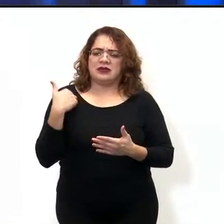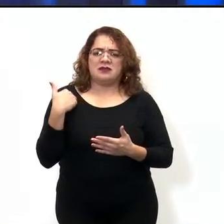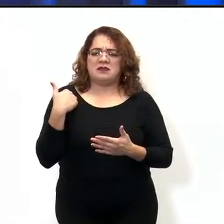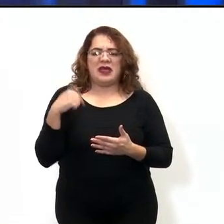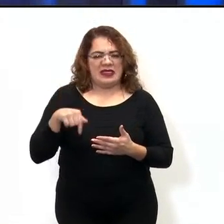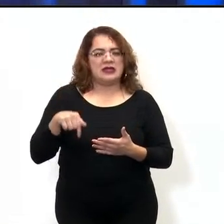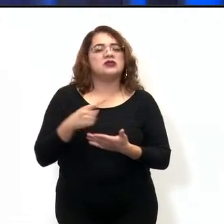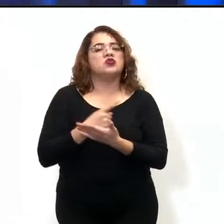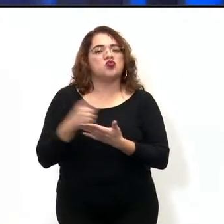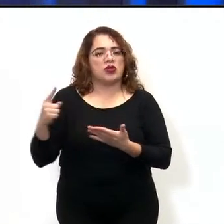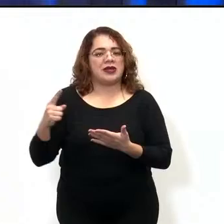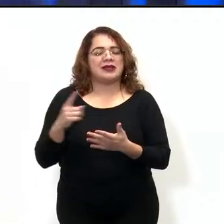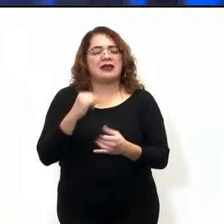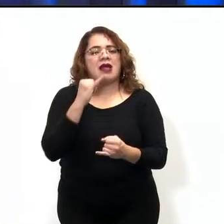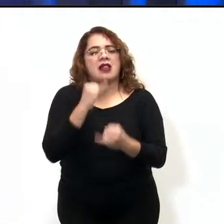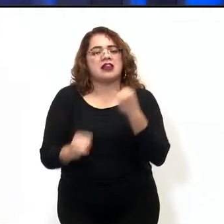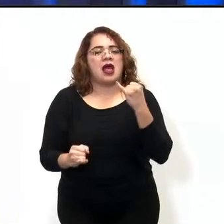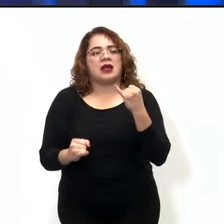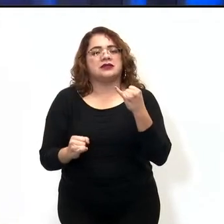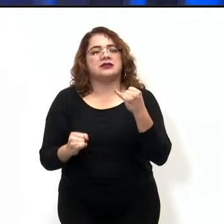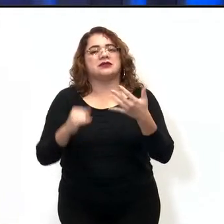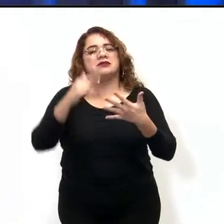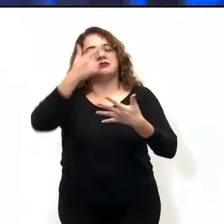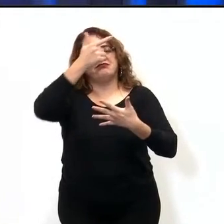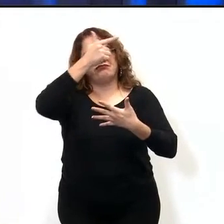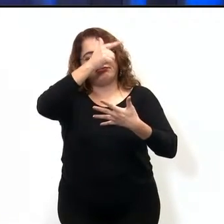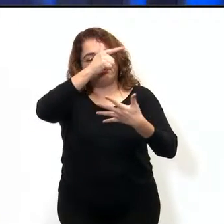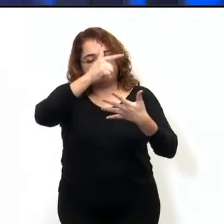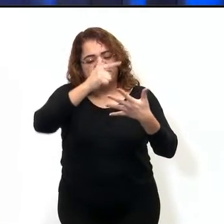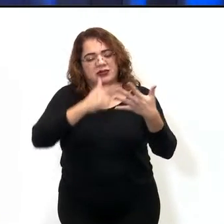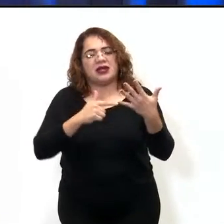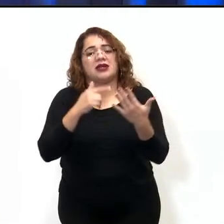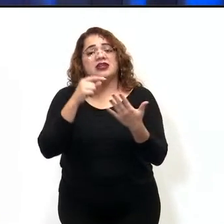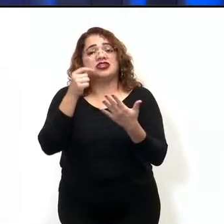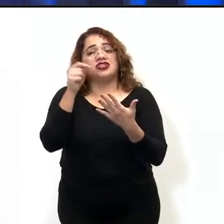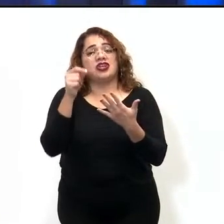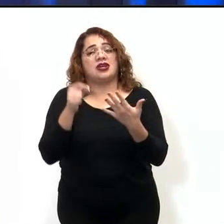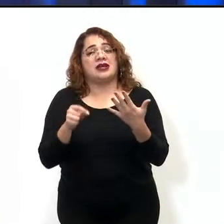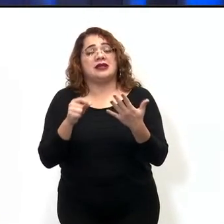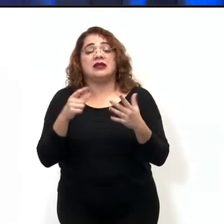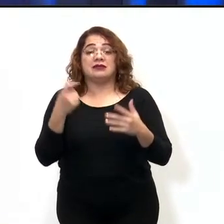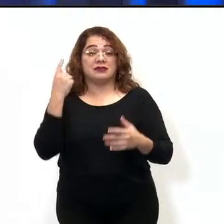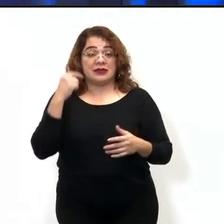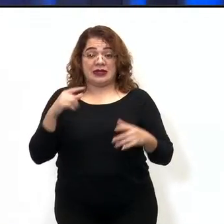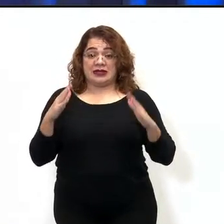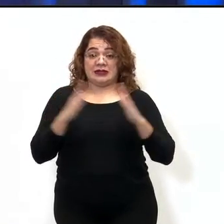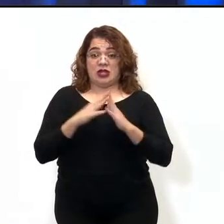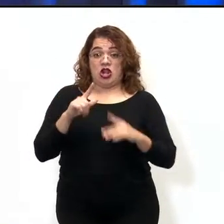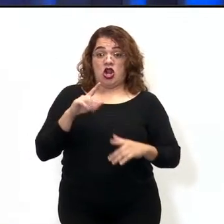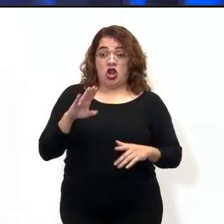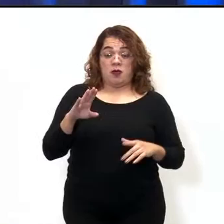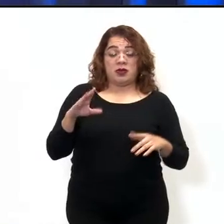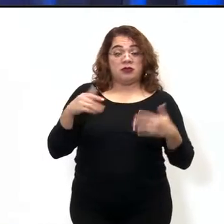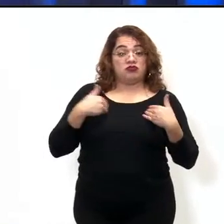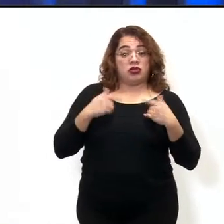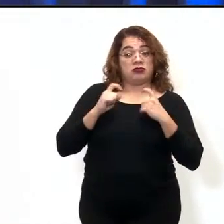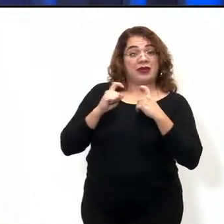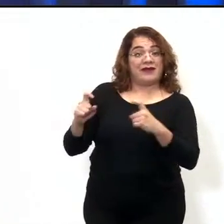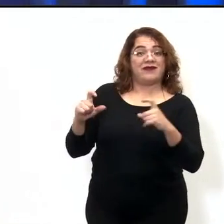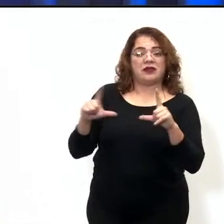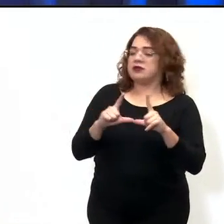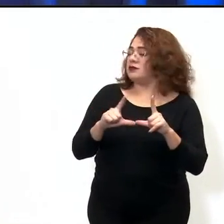week, also we're finishing those last checklist items. You know, the city doesn't license hospitals, so we do everything we can